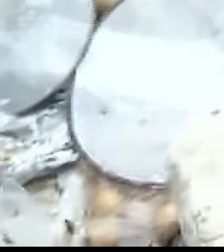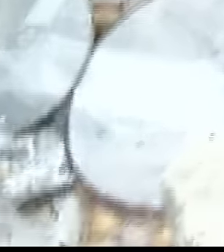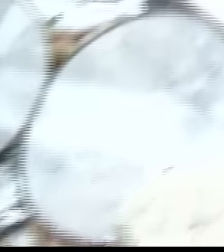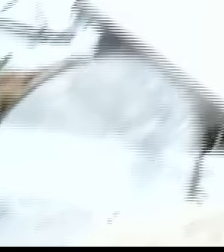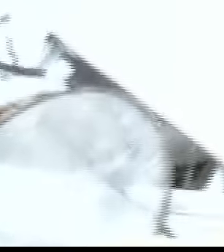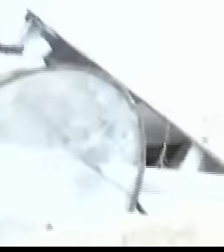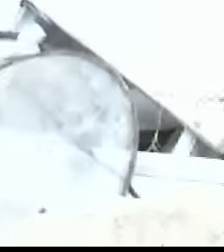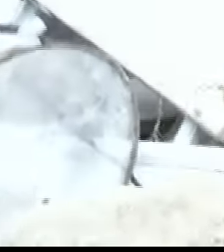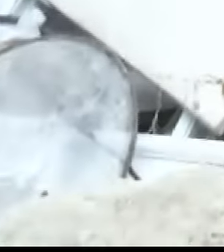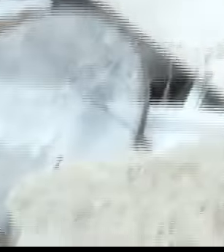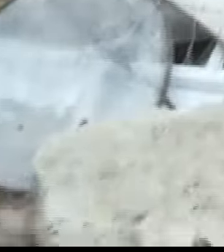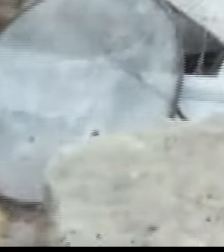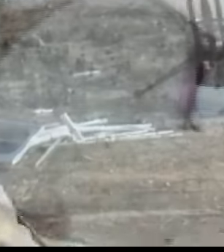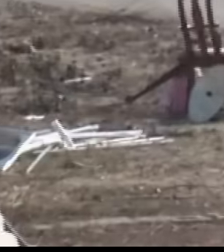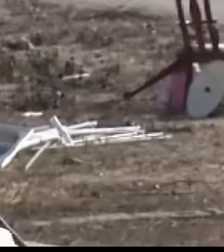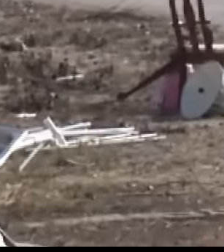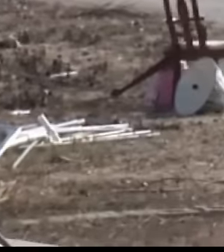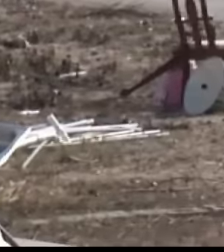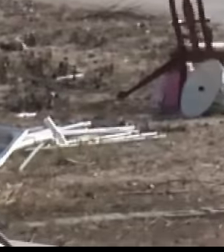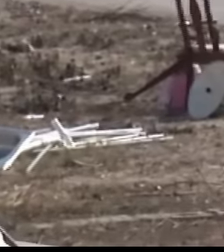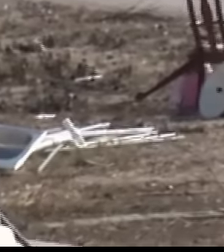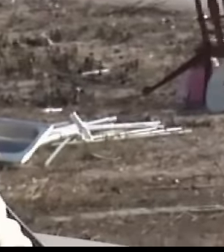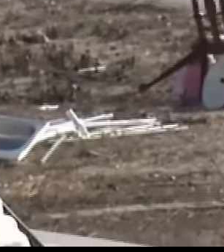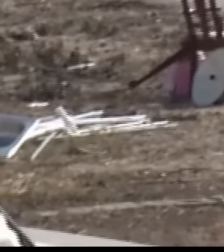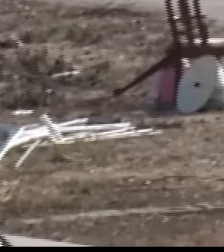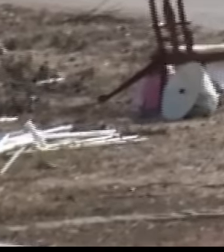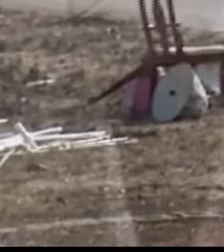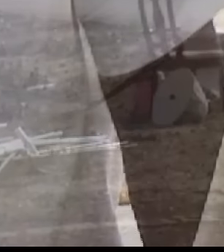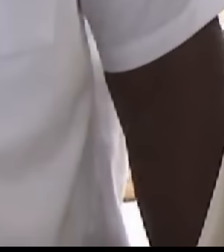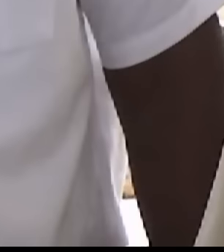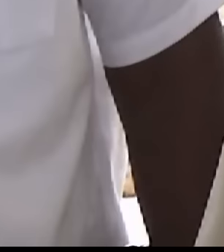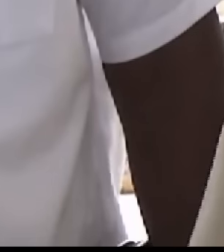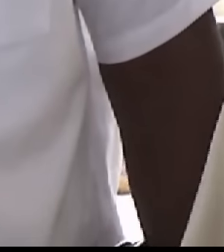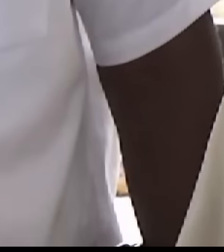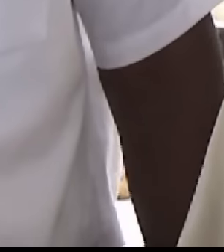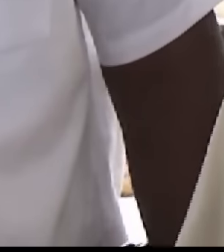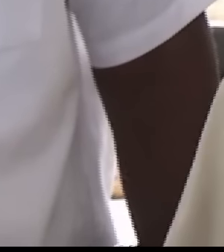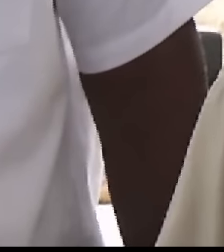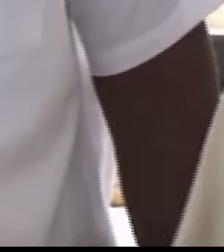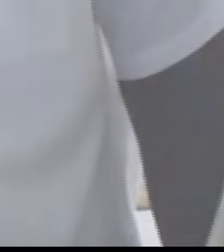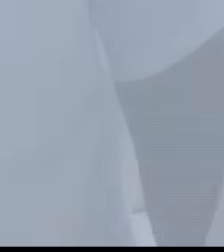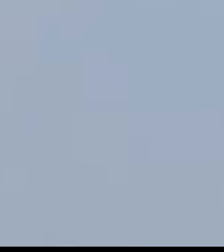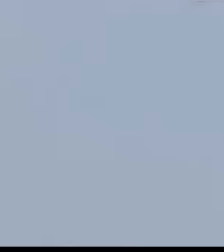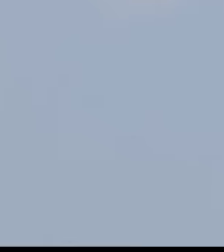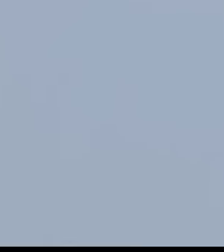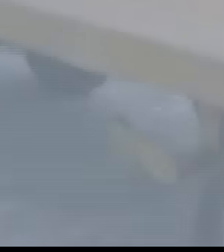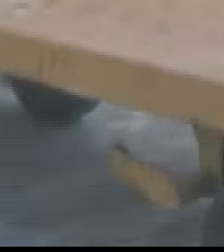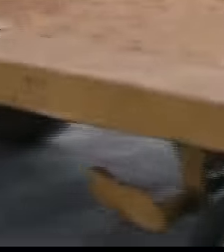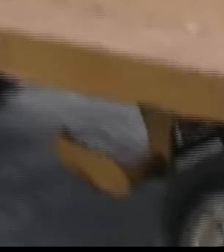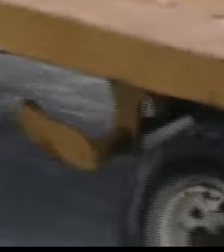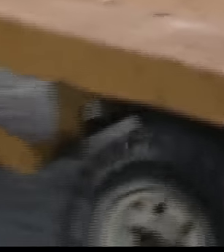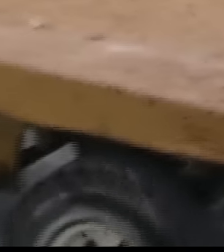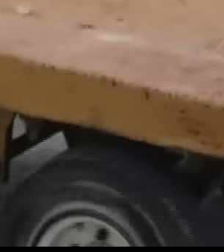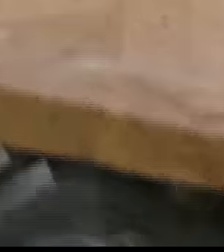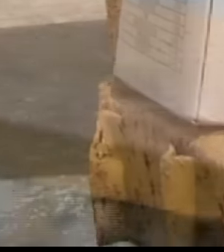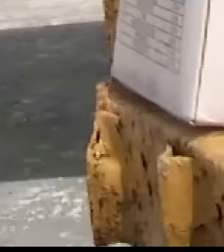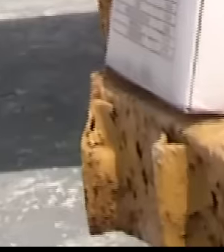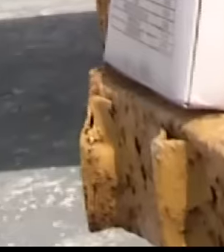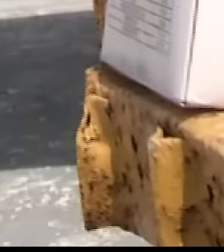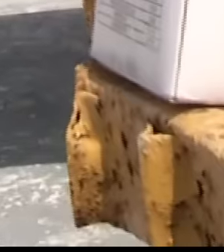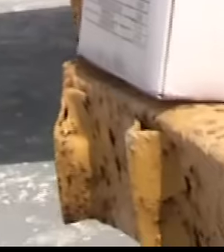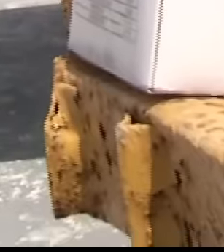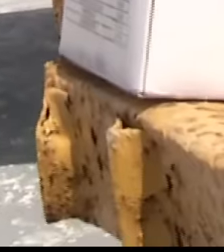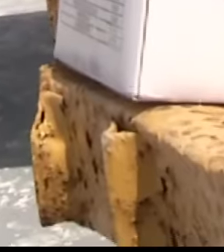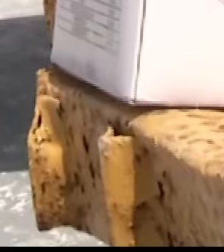Homes ripped apart, torn apart, roofs shred to pieces. Unbelievable, it's just like a war zone. Aid comes in from